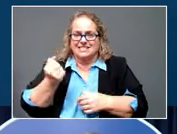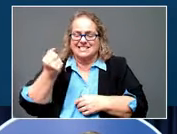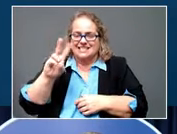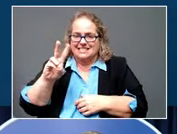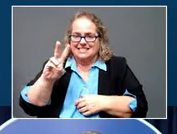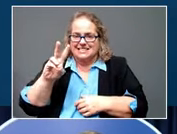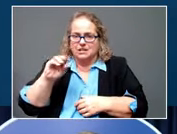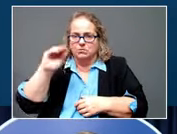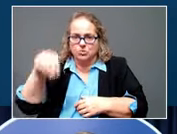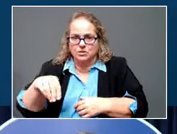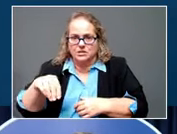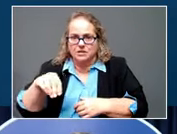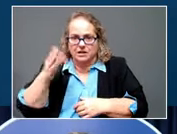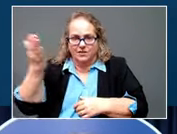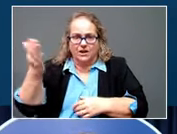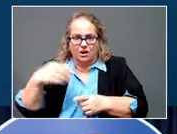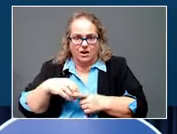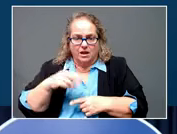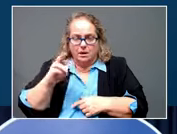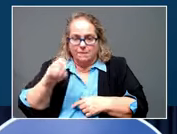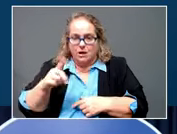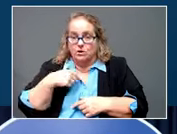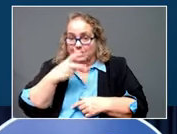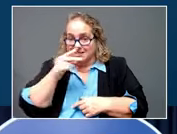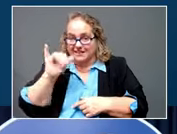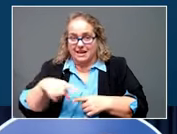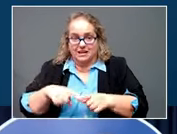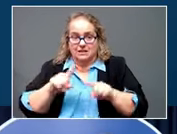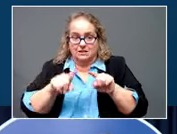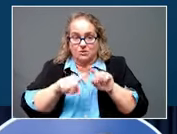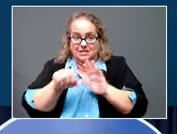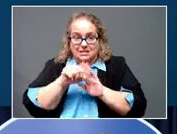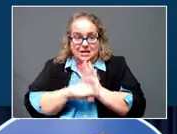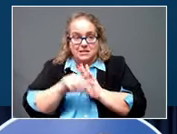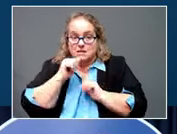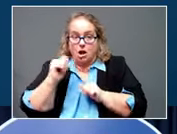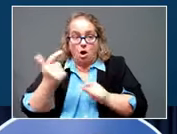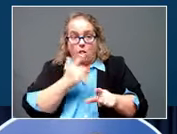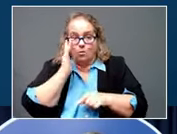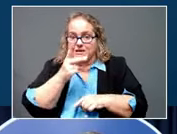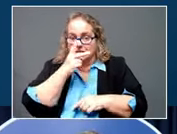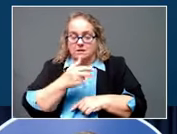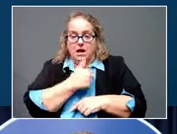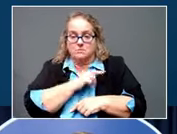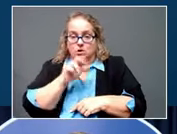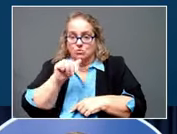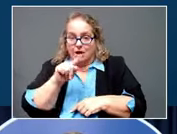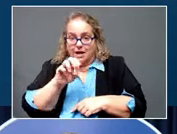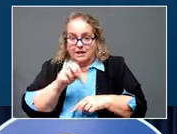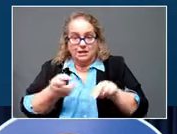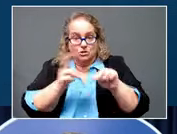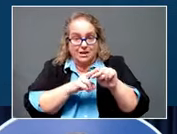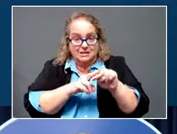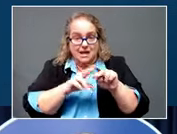16% there. We're seeing this in a number of states. Not all of them will see the hospitalization rate increase as dramatically,